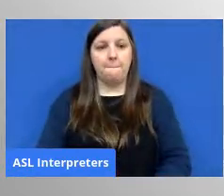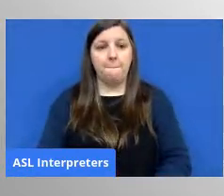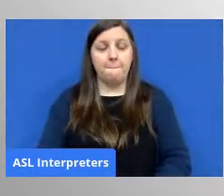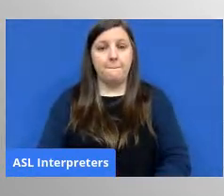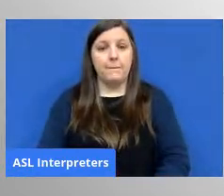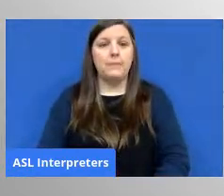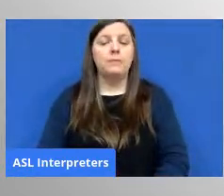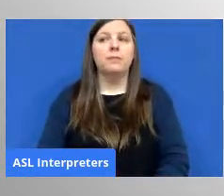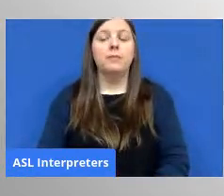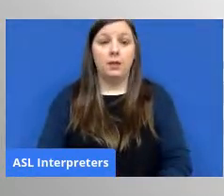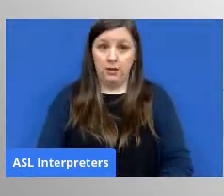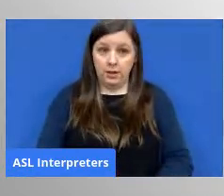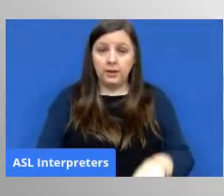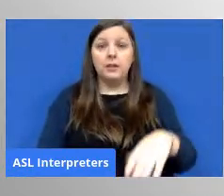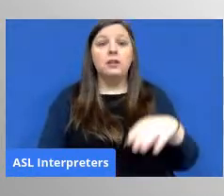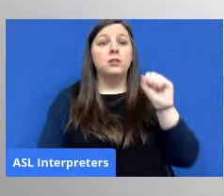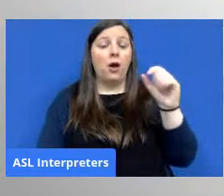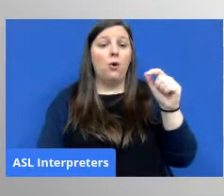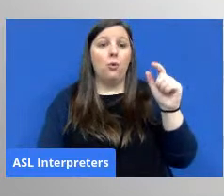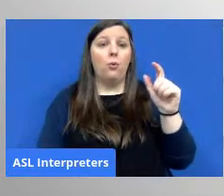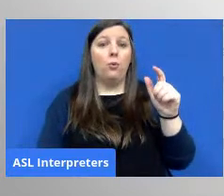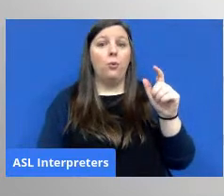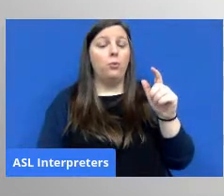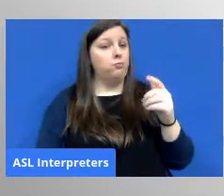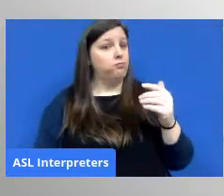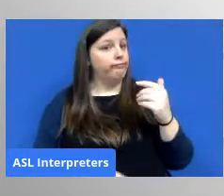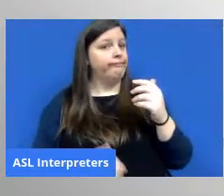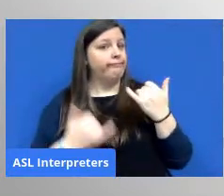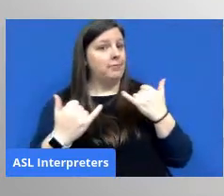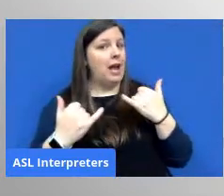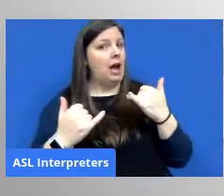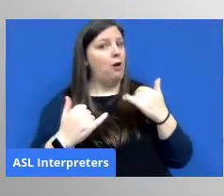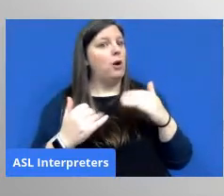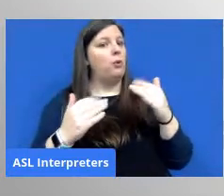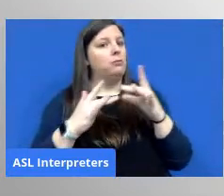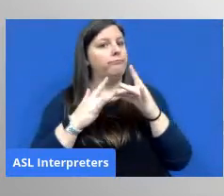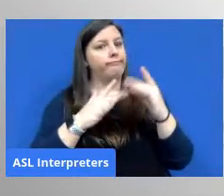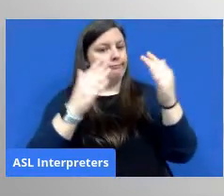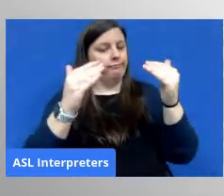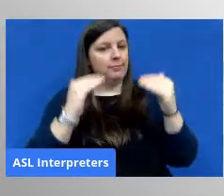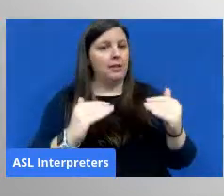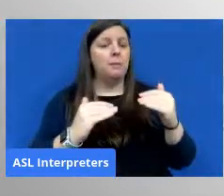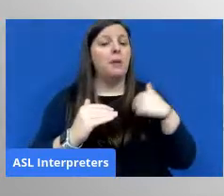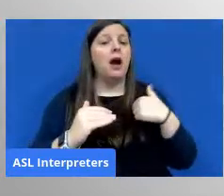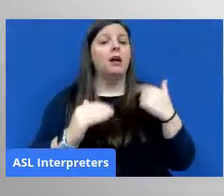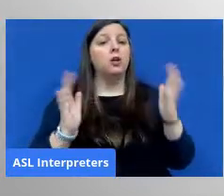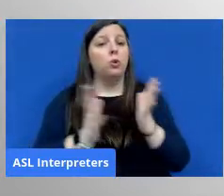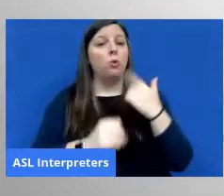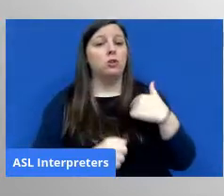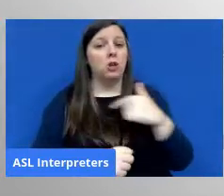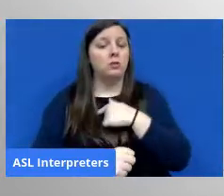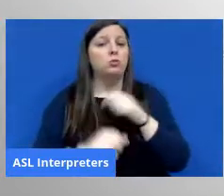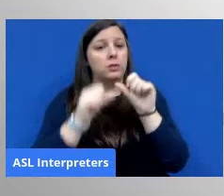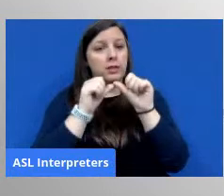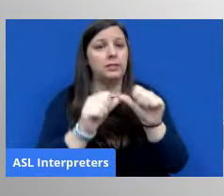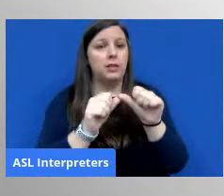So I'm gonna move us forward and definitely encourage us to continue this conversation.